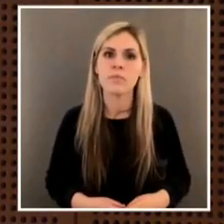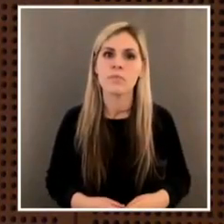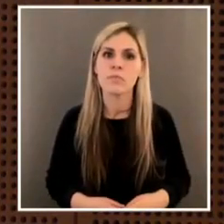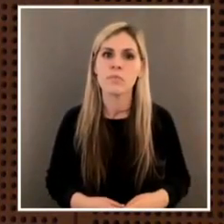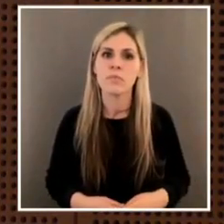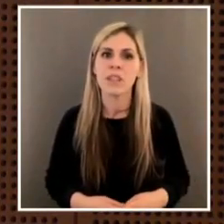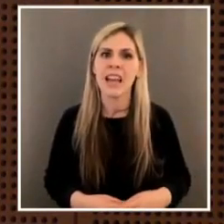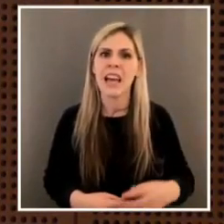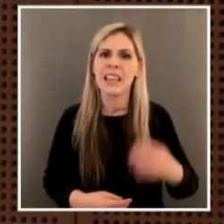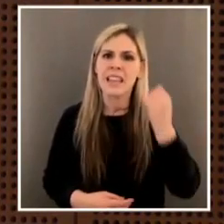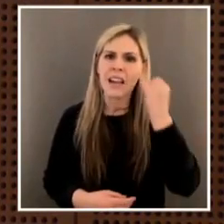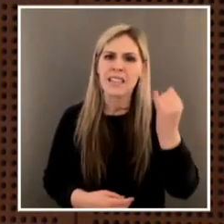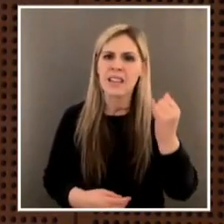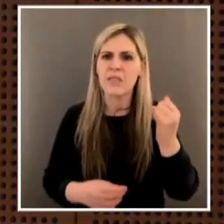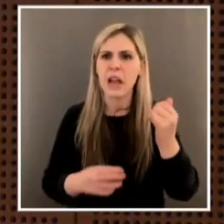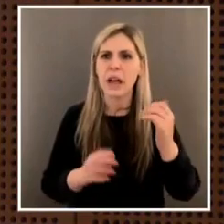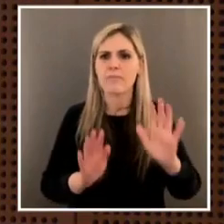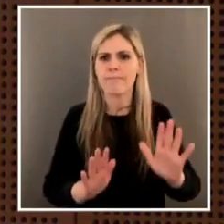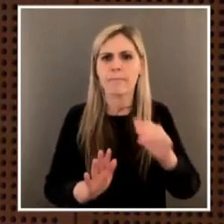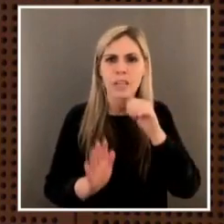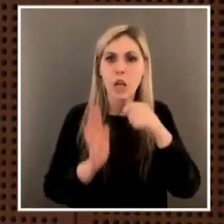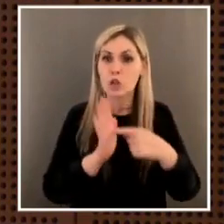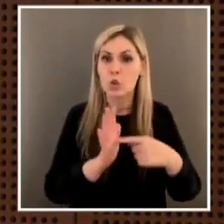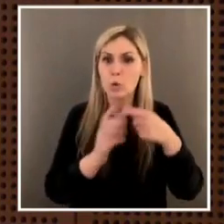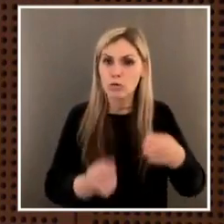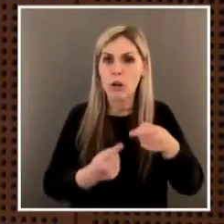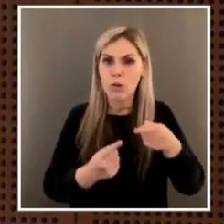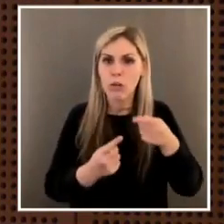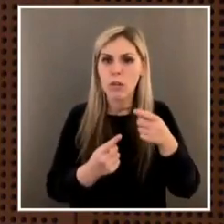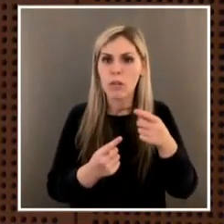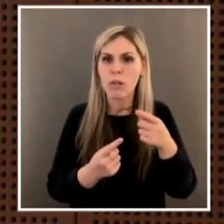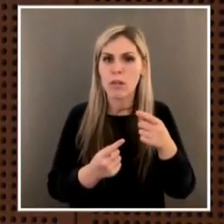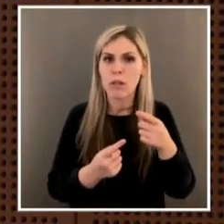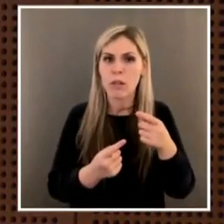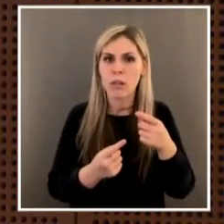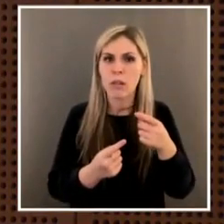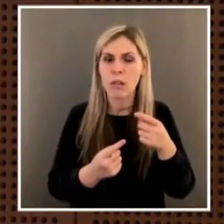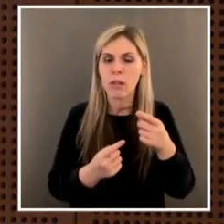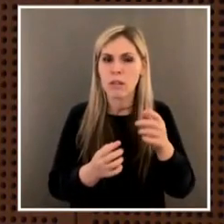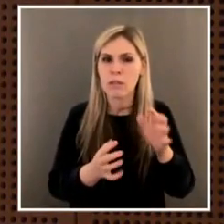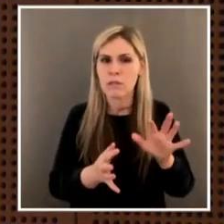see struggle because we live struggle is